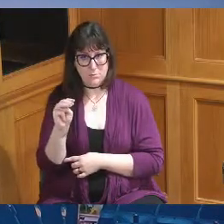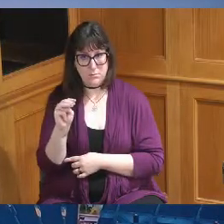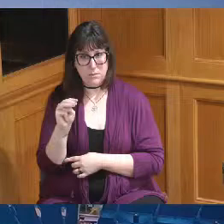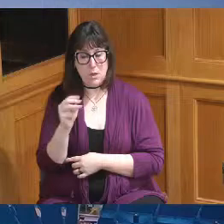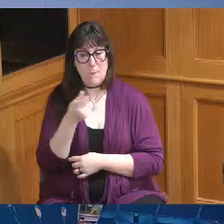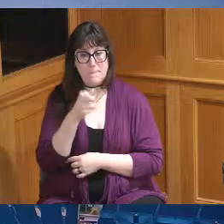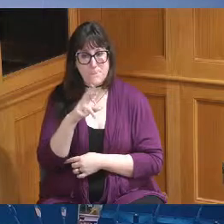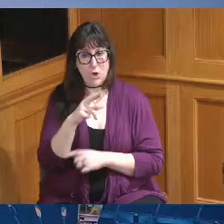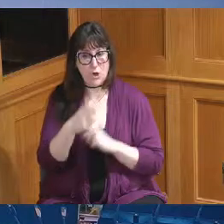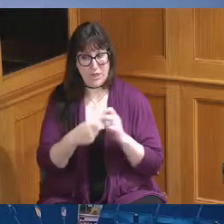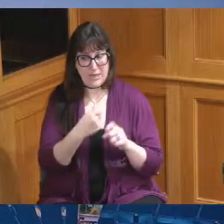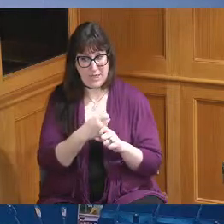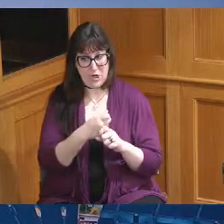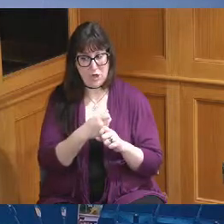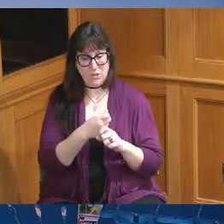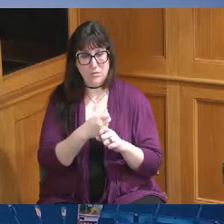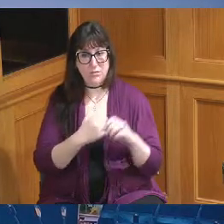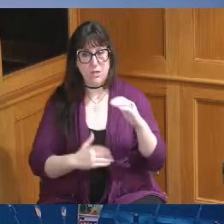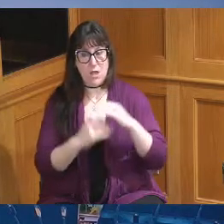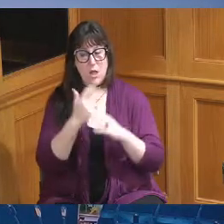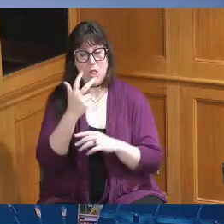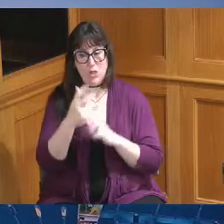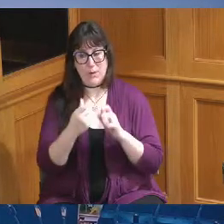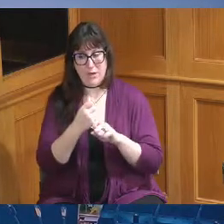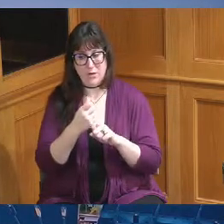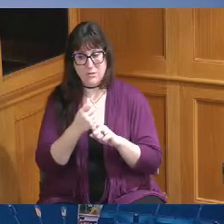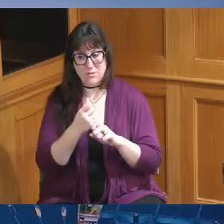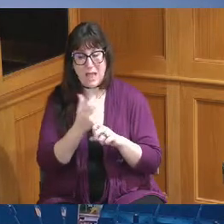3. That escalates to $2 million